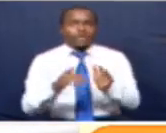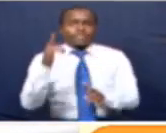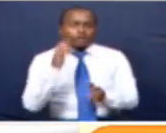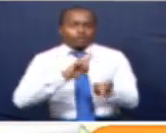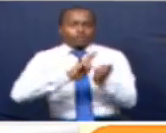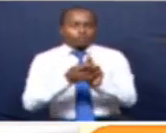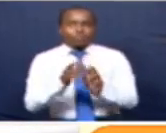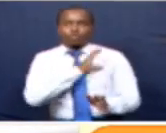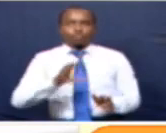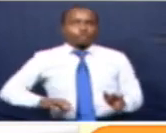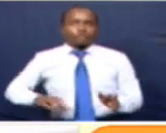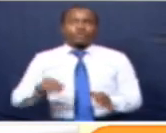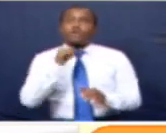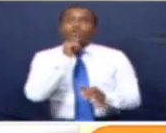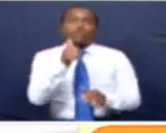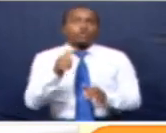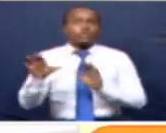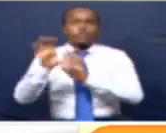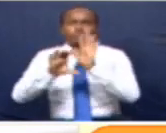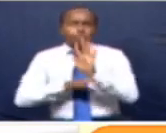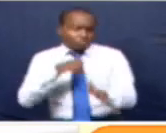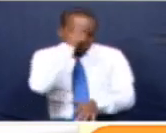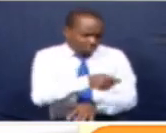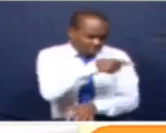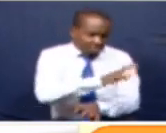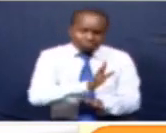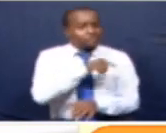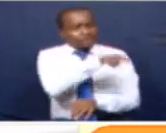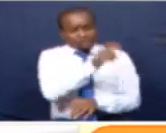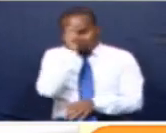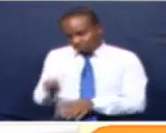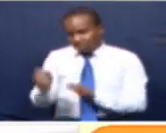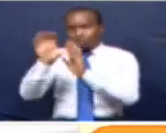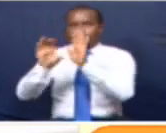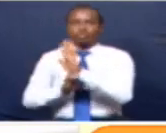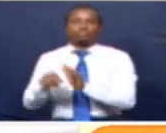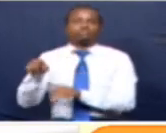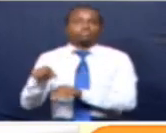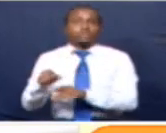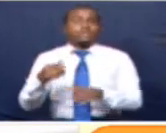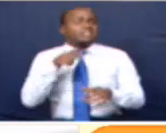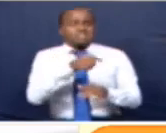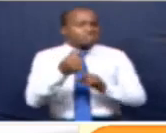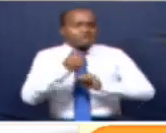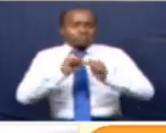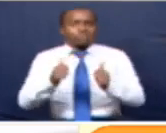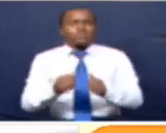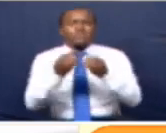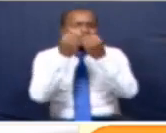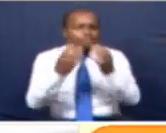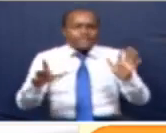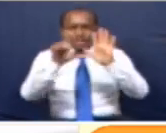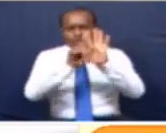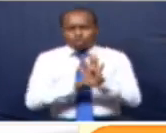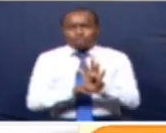The law reform commission, not the constitution to obey the penal code. And that has not been done. There are so many legislations, not just within the criminal